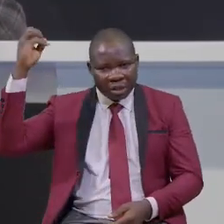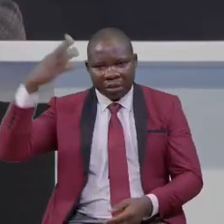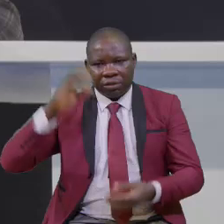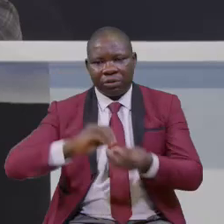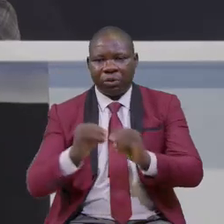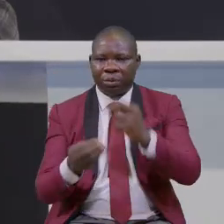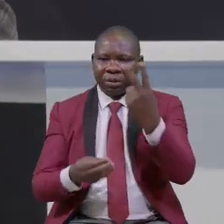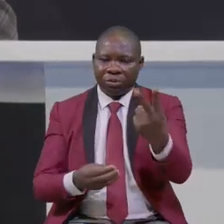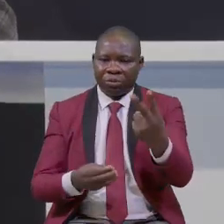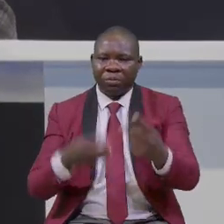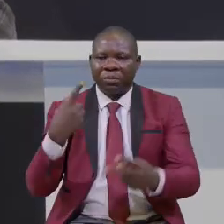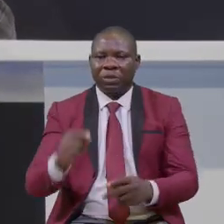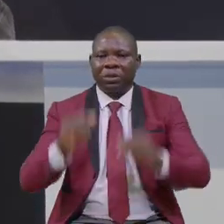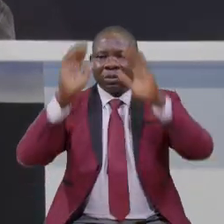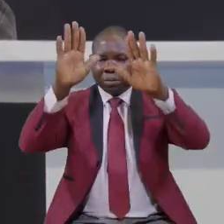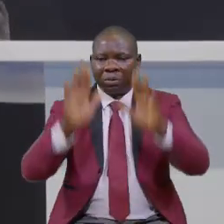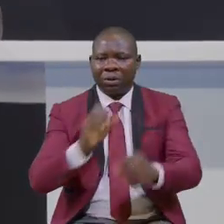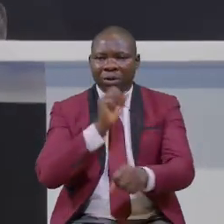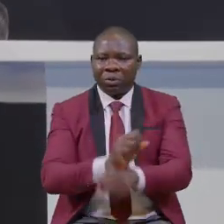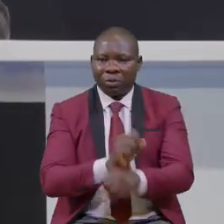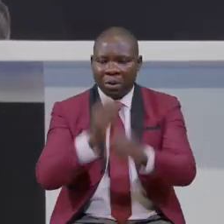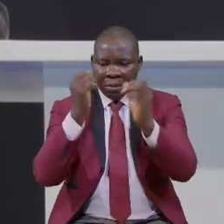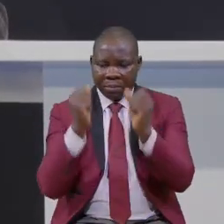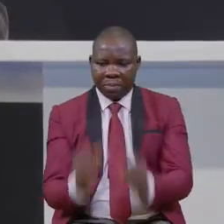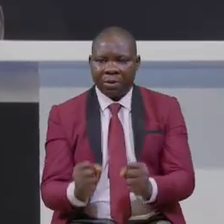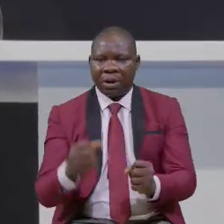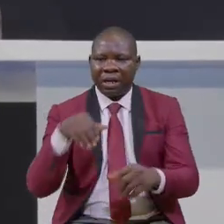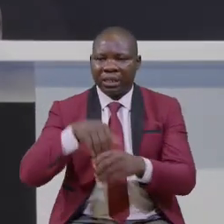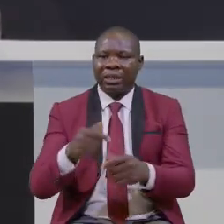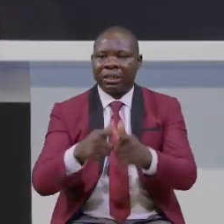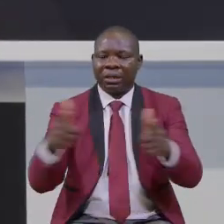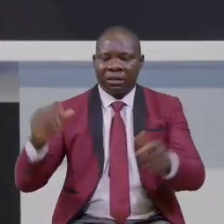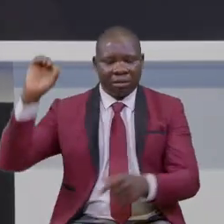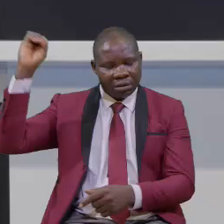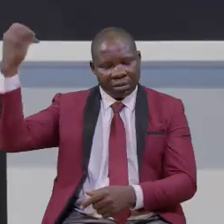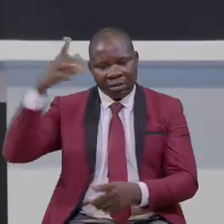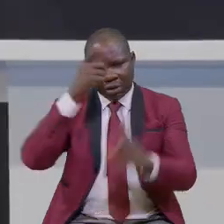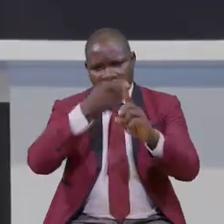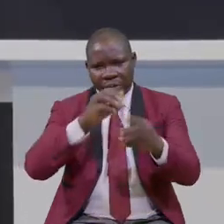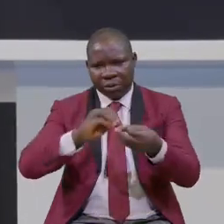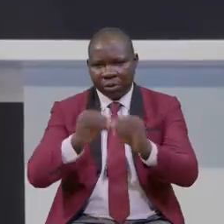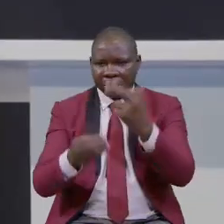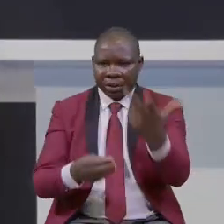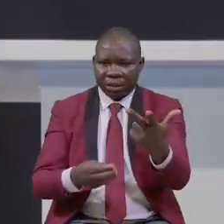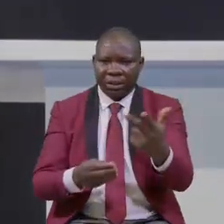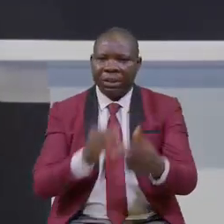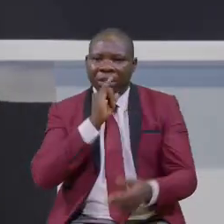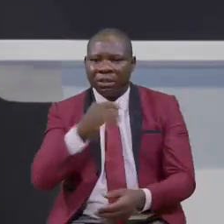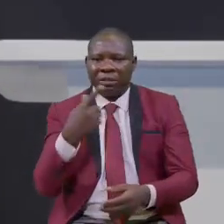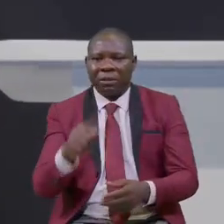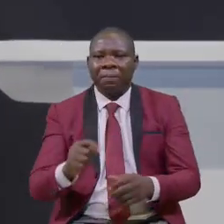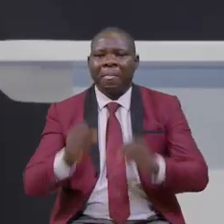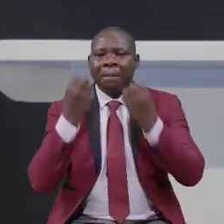miraculous power in great grace. Number three now is the manifold